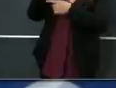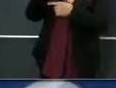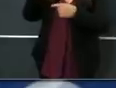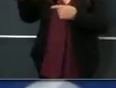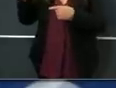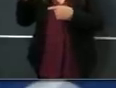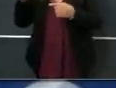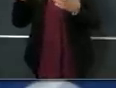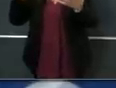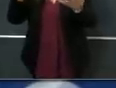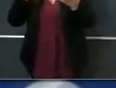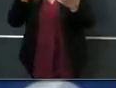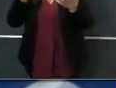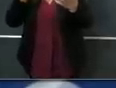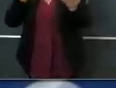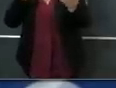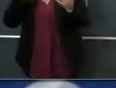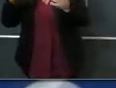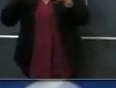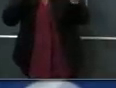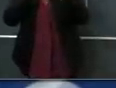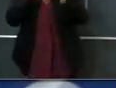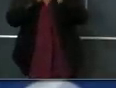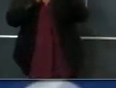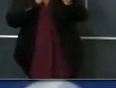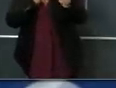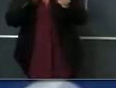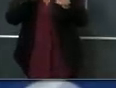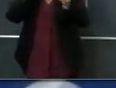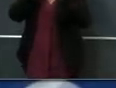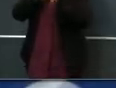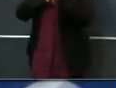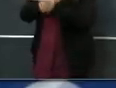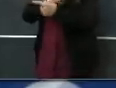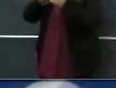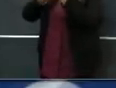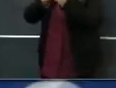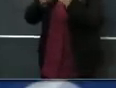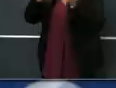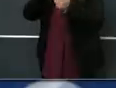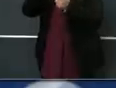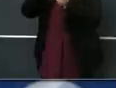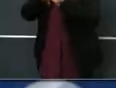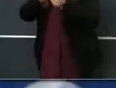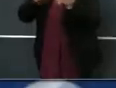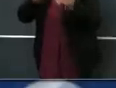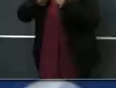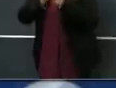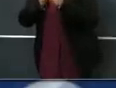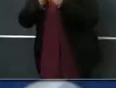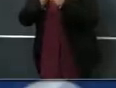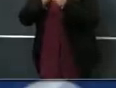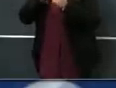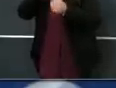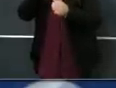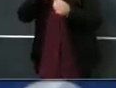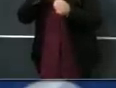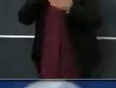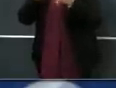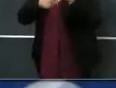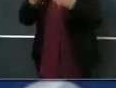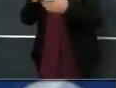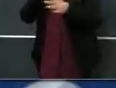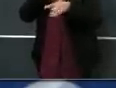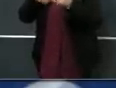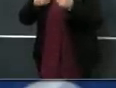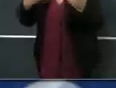wanted to do? Was this a negotiation that your administration had with them? I mean, what exactly, how did that kind of go down? Yeah, I don't